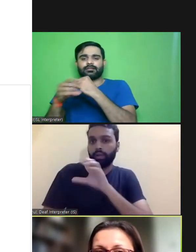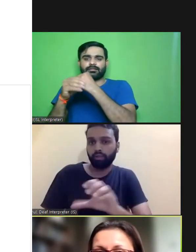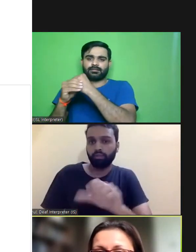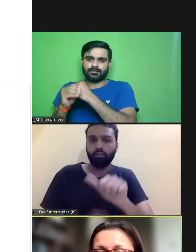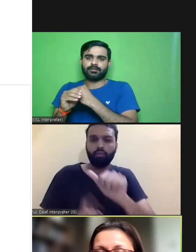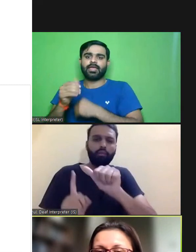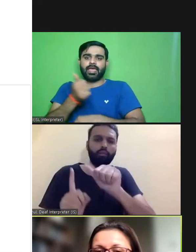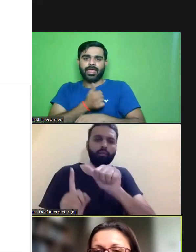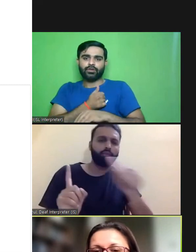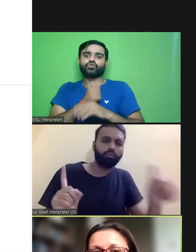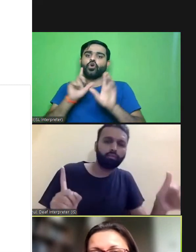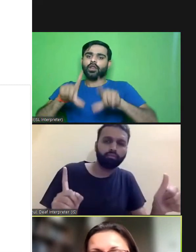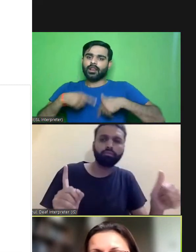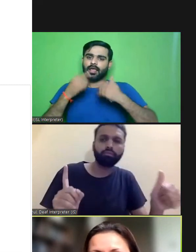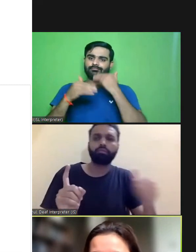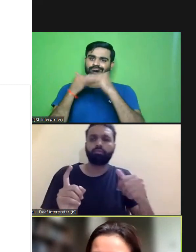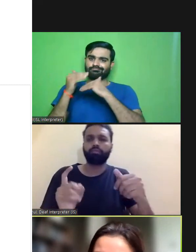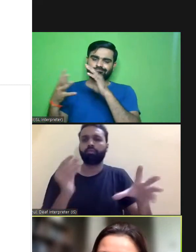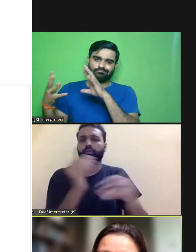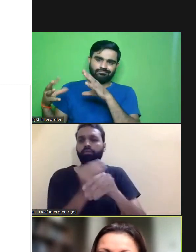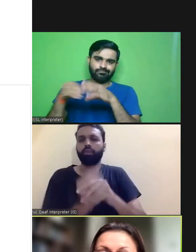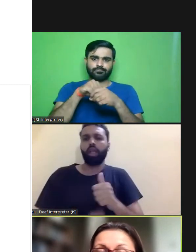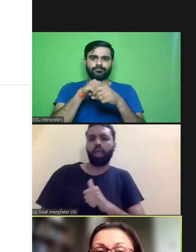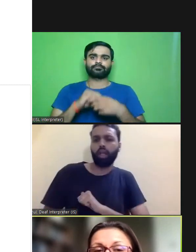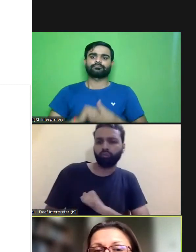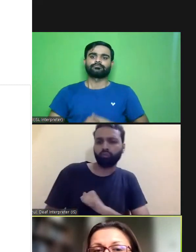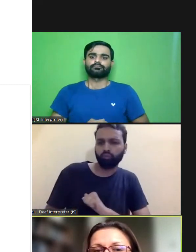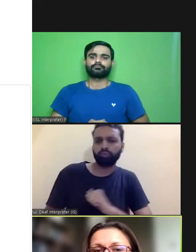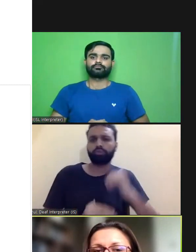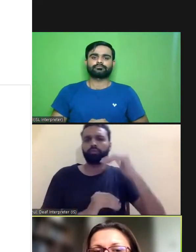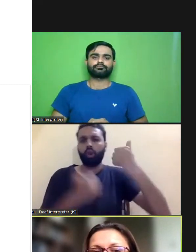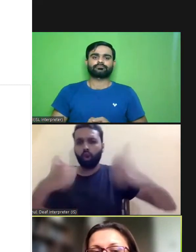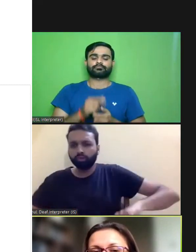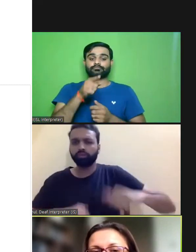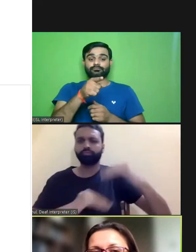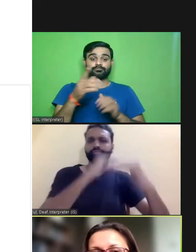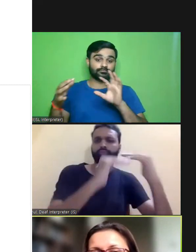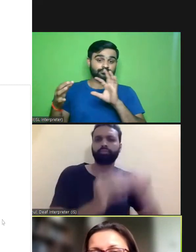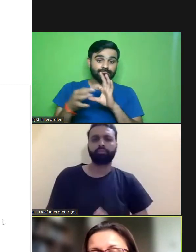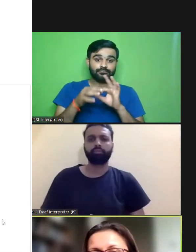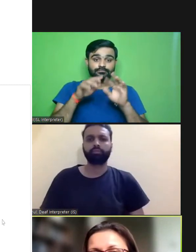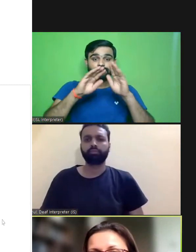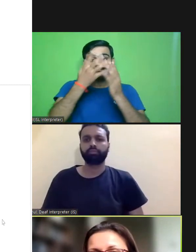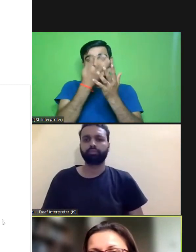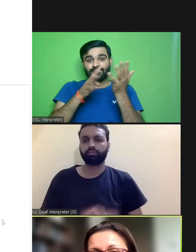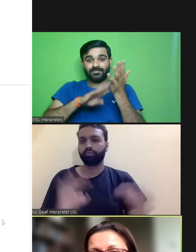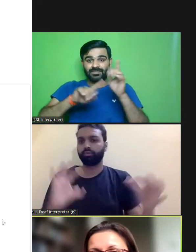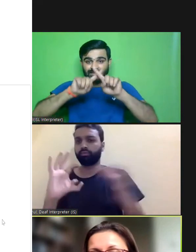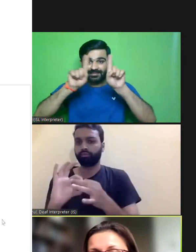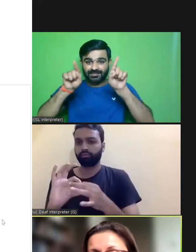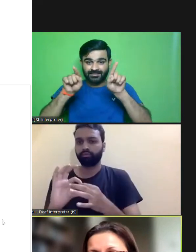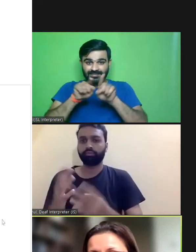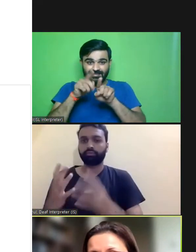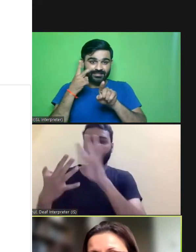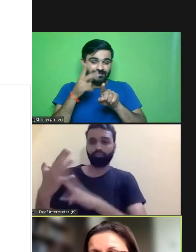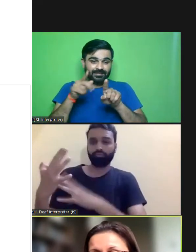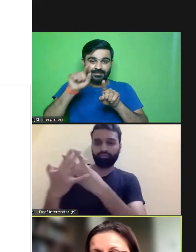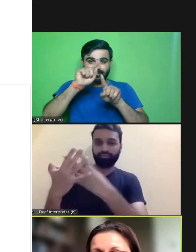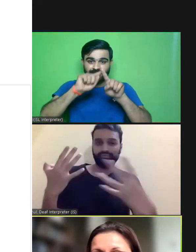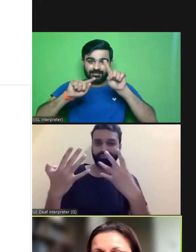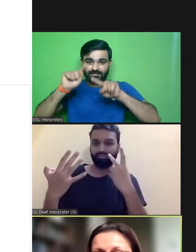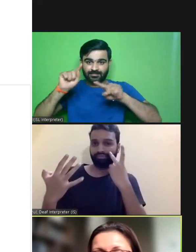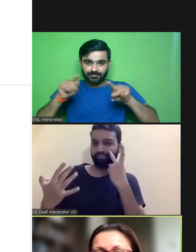attitudinal barriers, we see that the darker line in these graphs is showing us the deprivations of persons